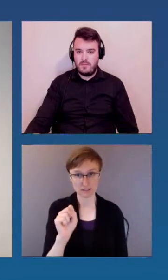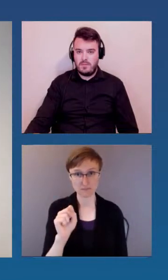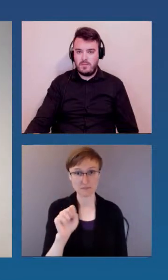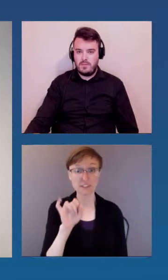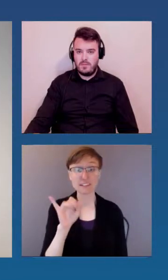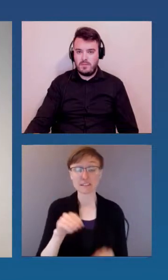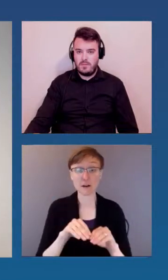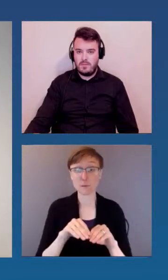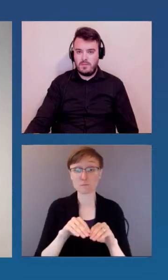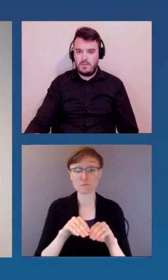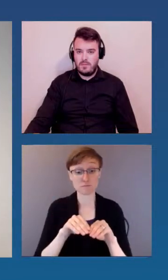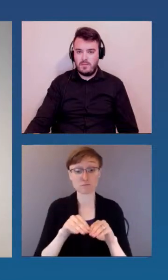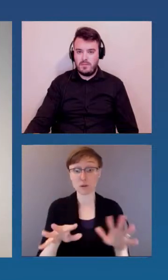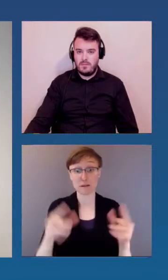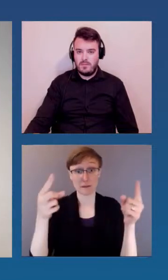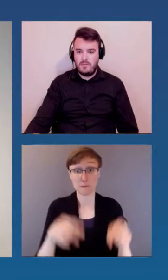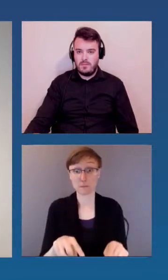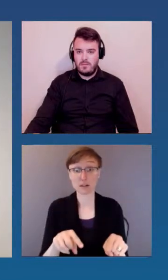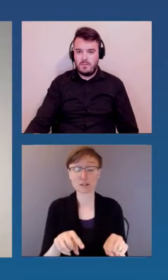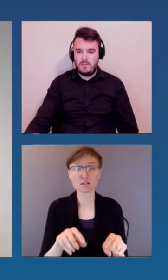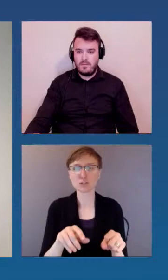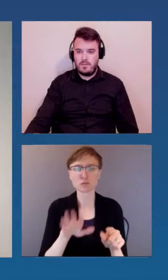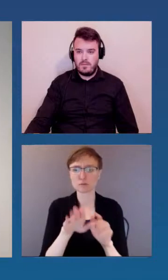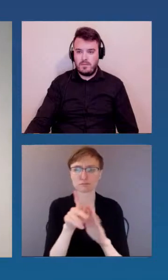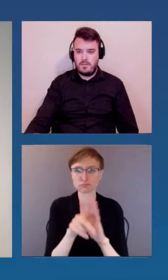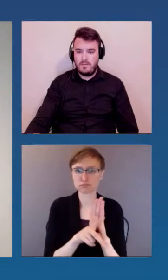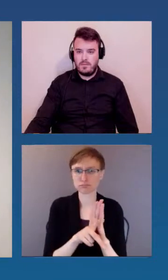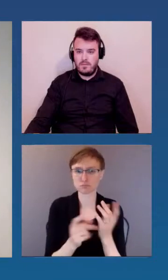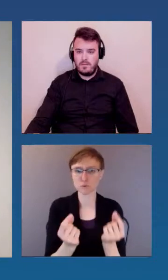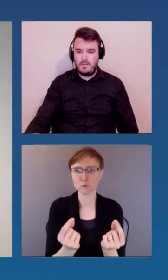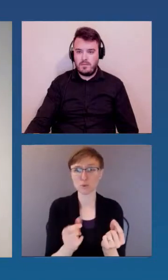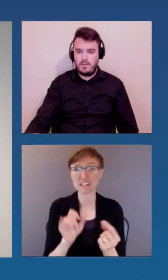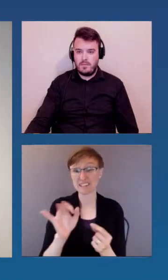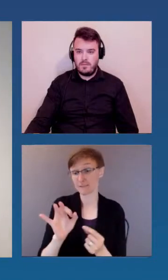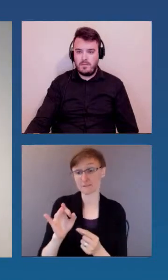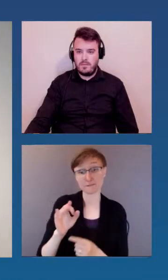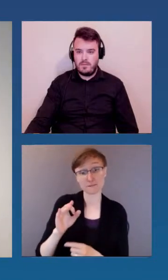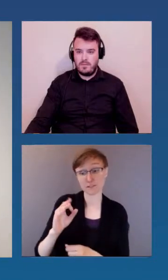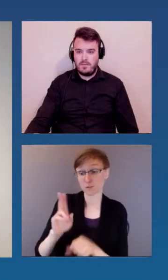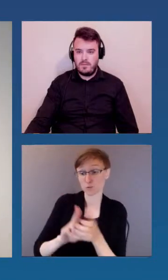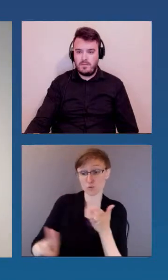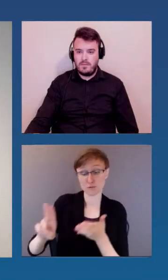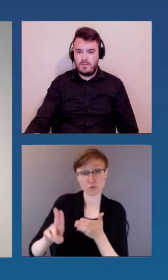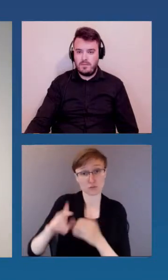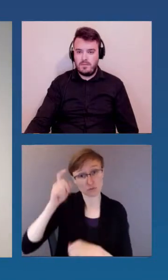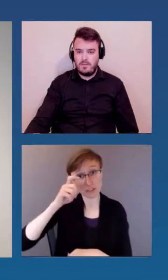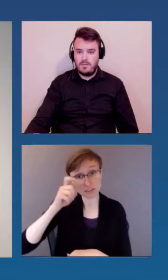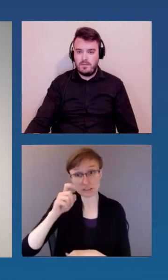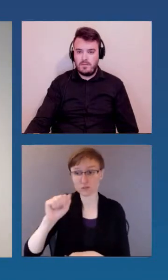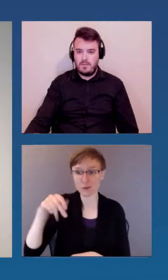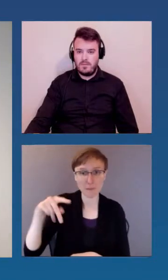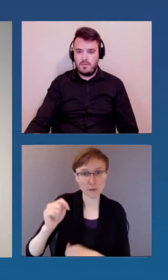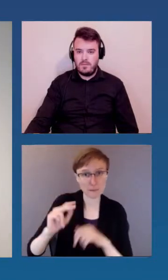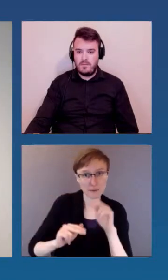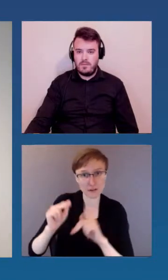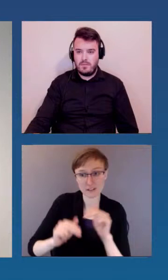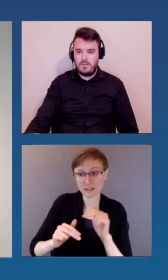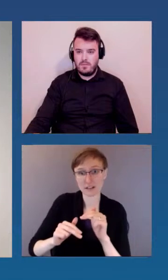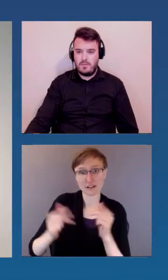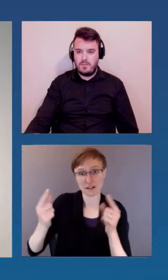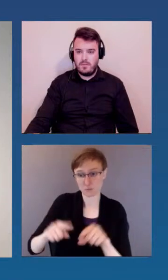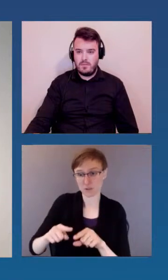about a traffic stop back in July involving a Black man who says he was stopped with a license plate infractions